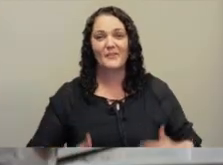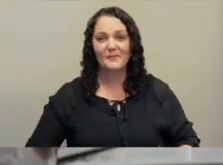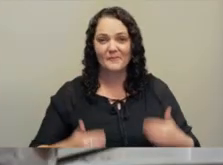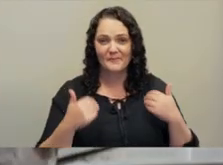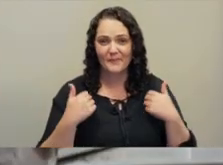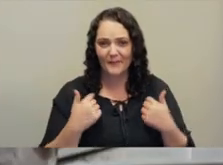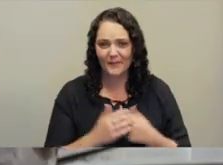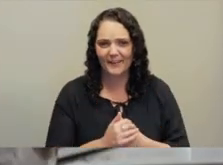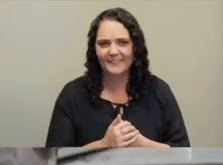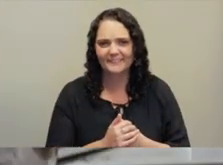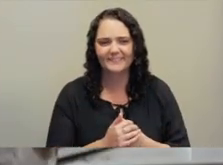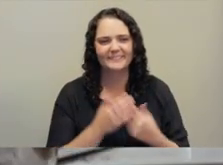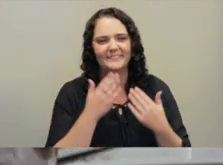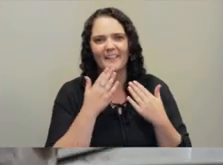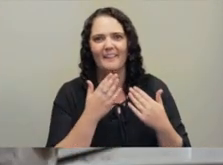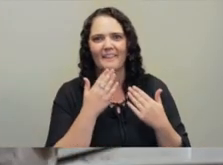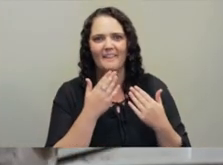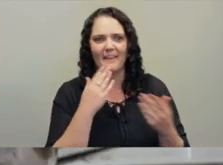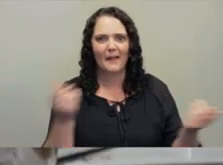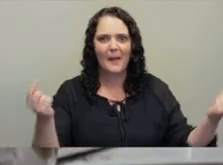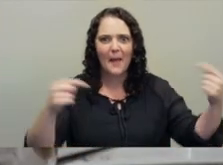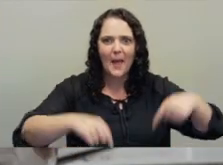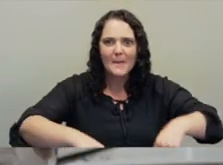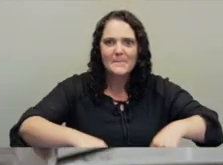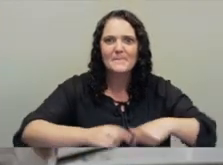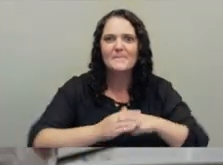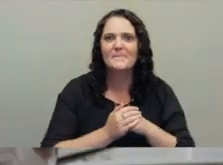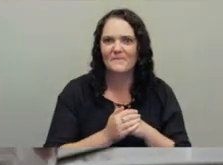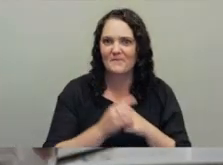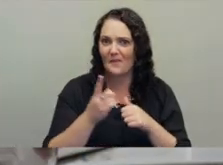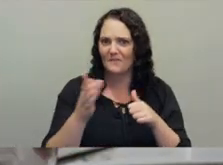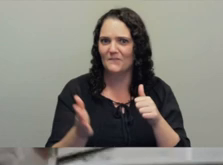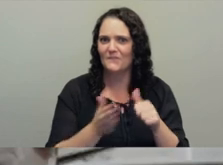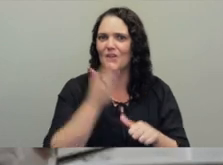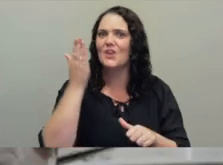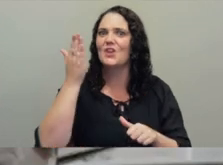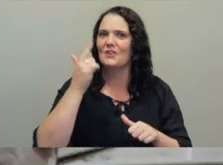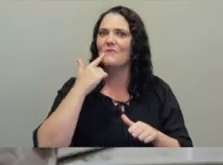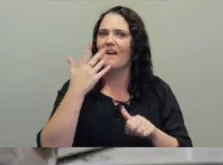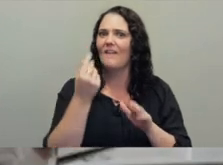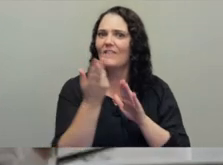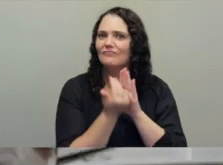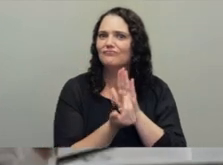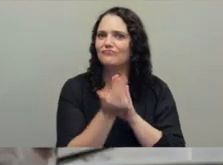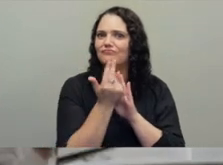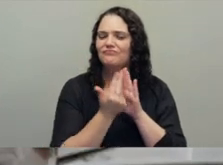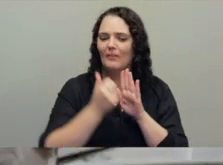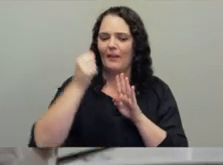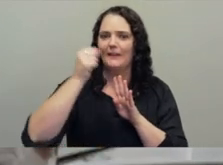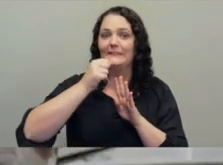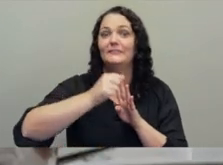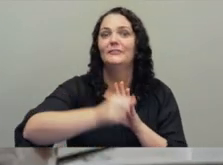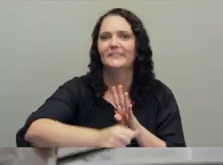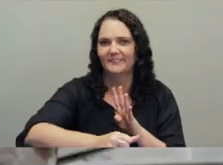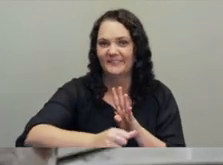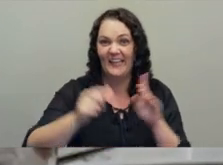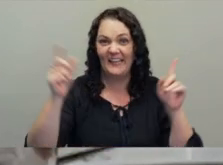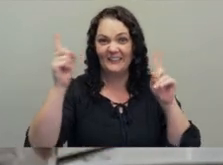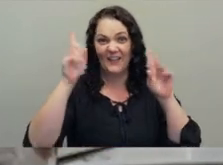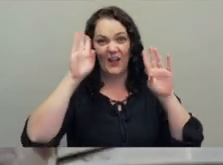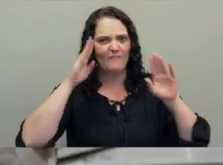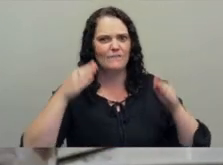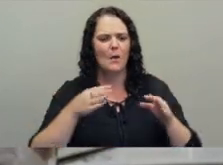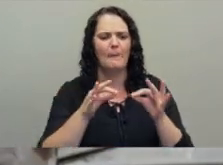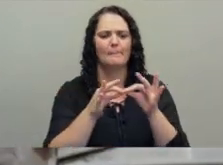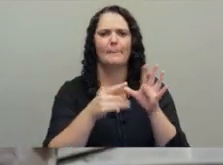Good morning. Thank you very much, Michaela. And thanks for joining me this morning for the first in this series of workshops that we're going to do on bad drawing. Only